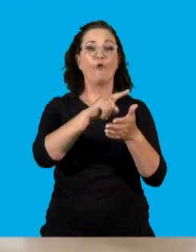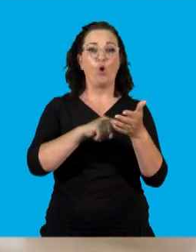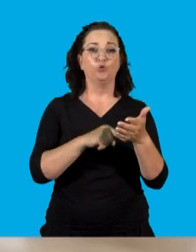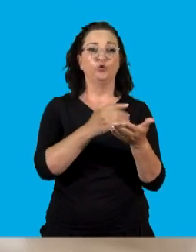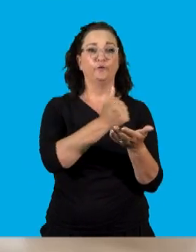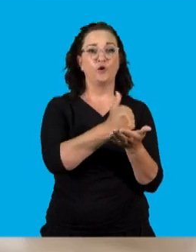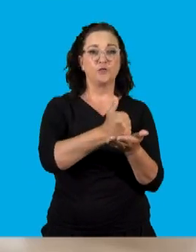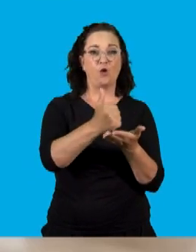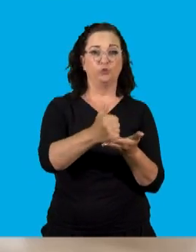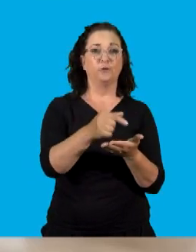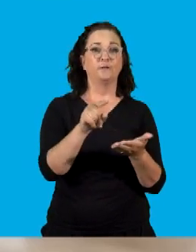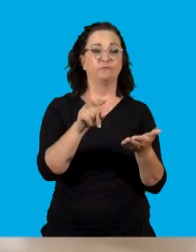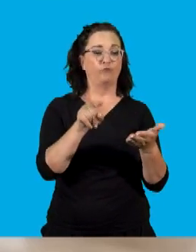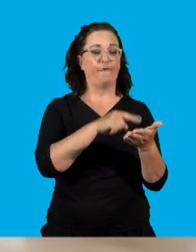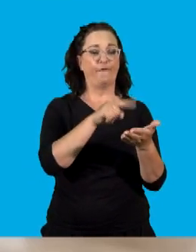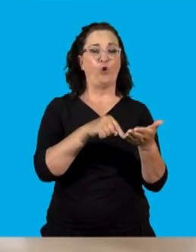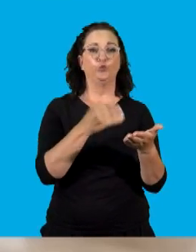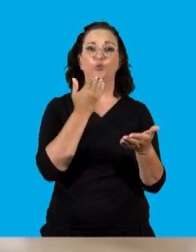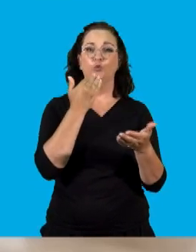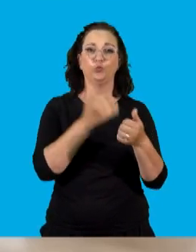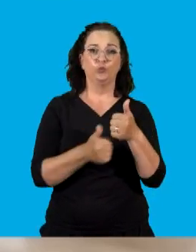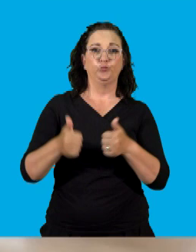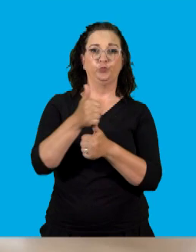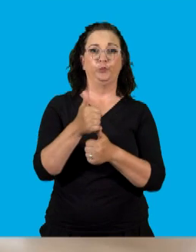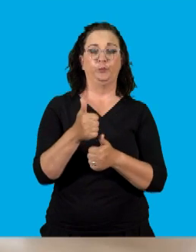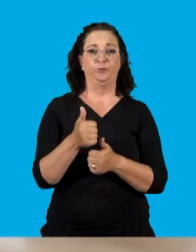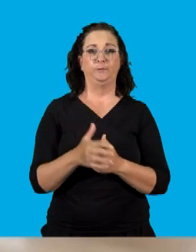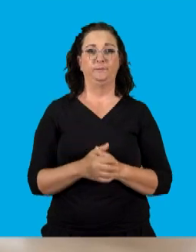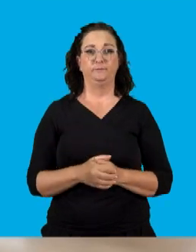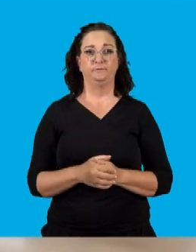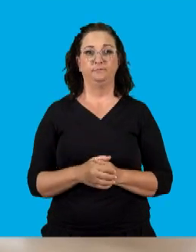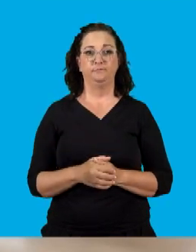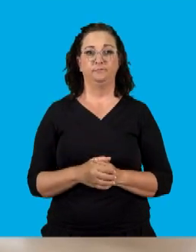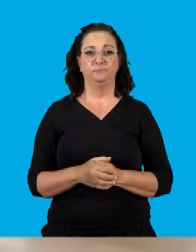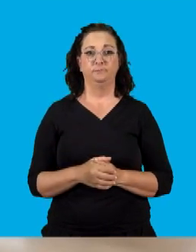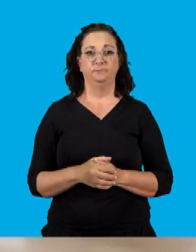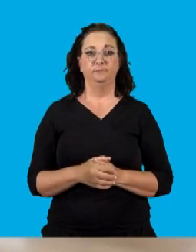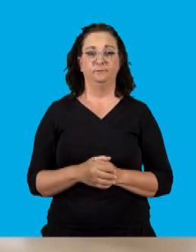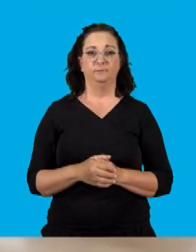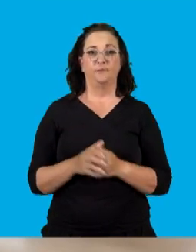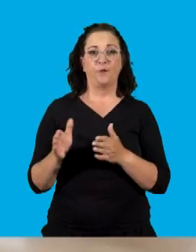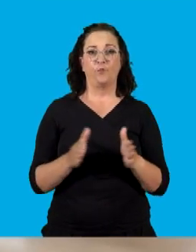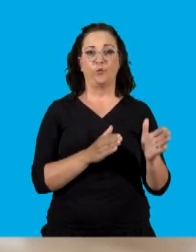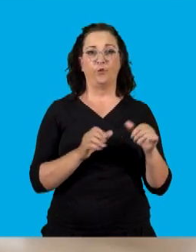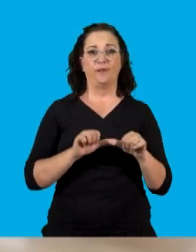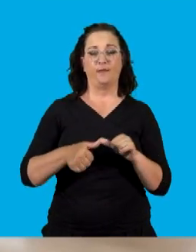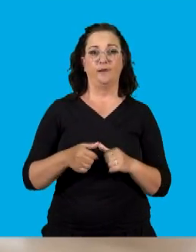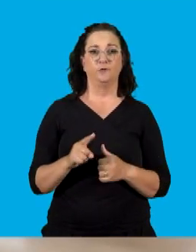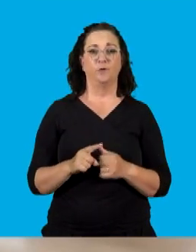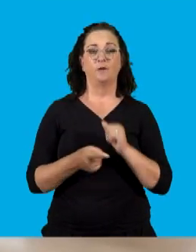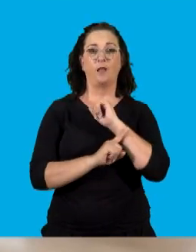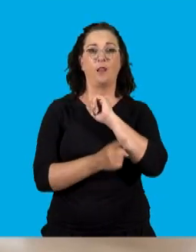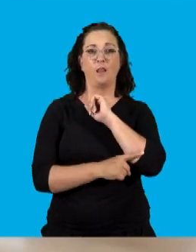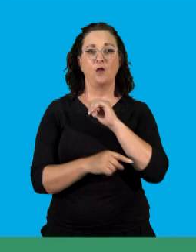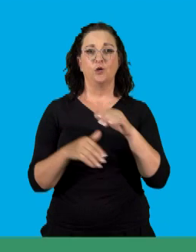by the shareholders to manage the company on their behalf. Let us move on to our